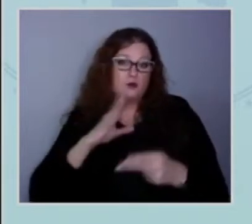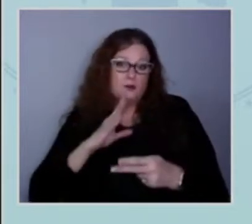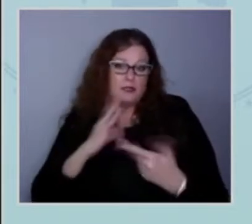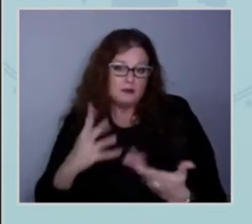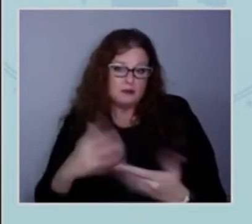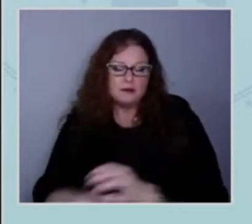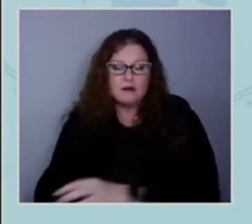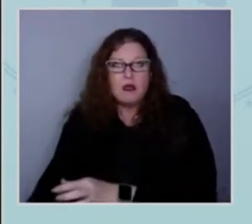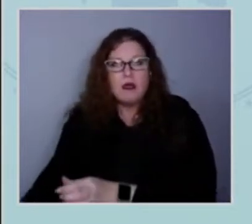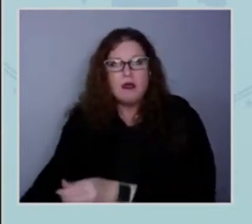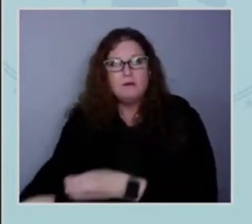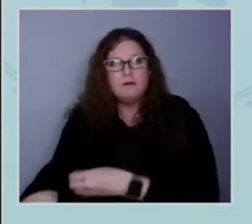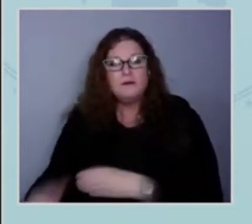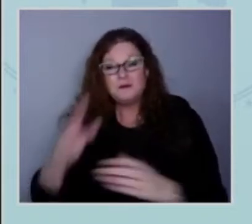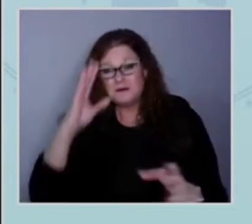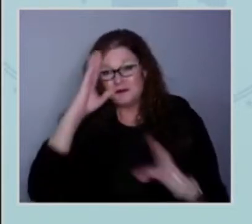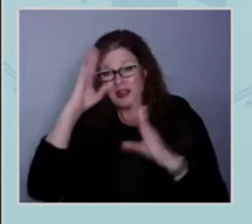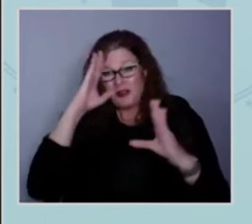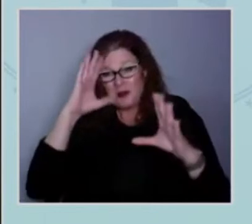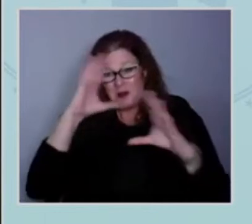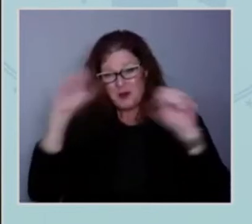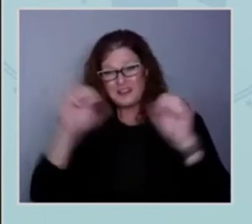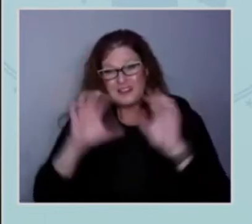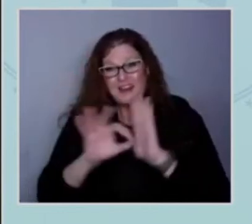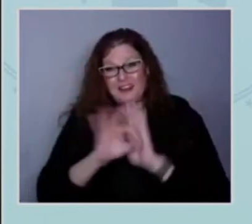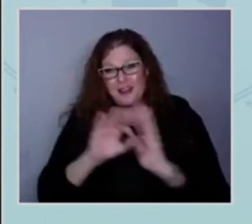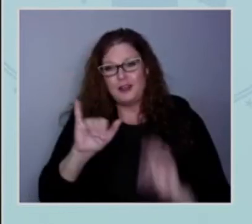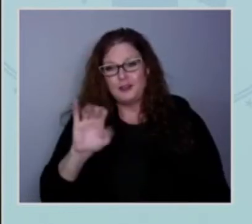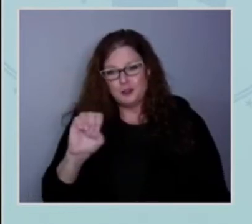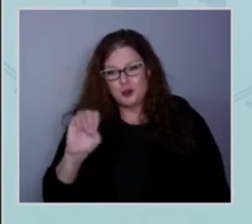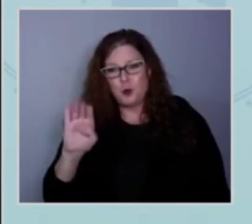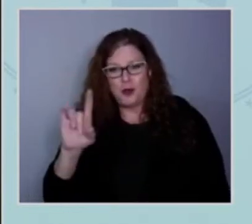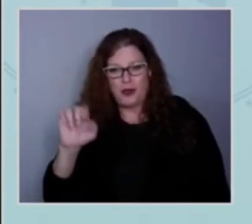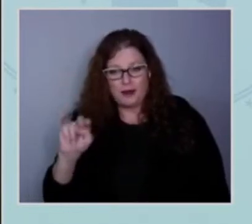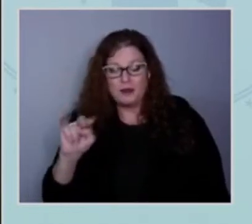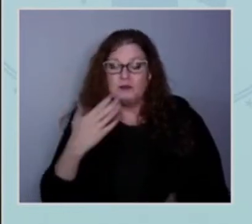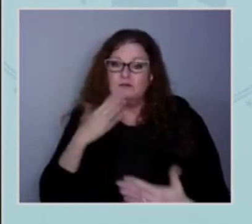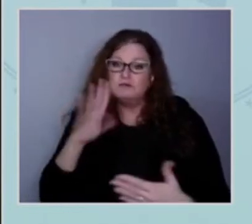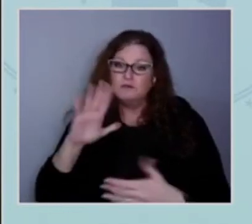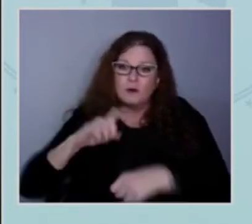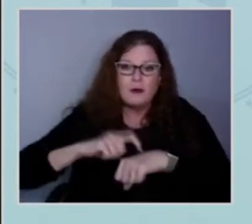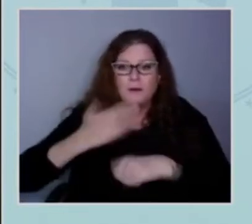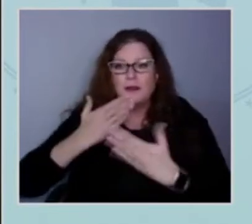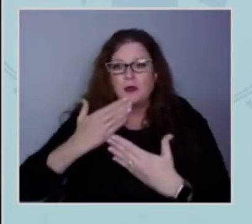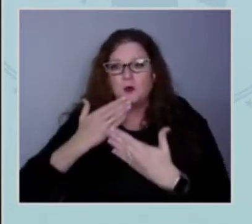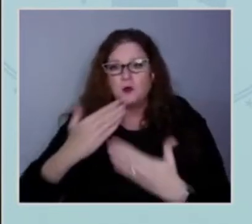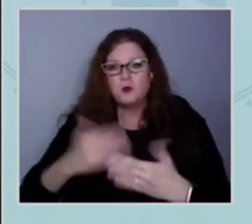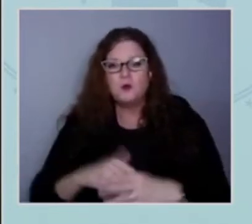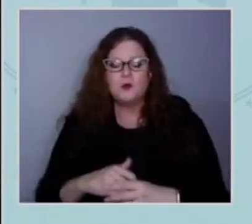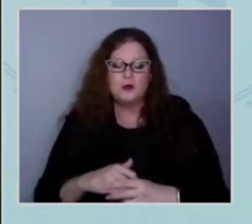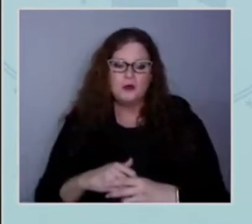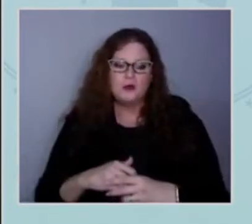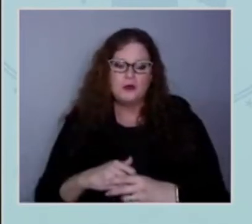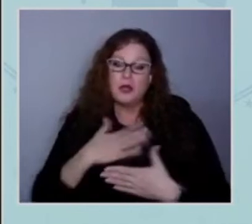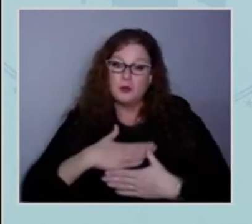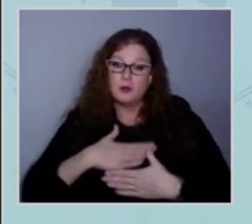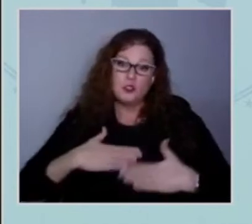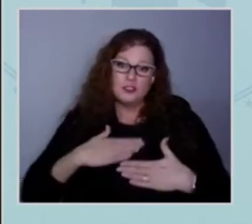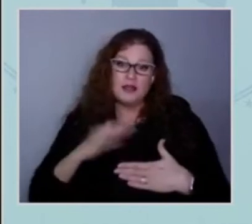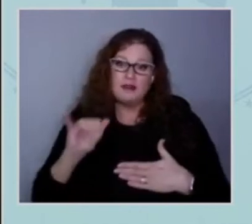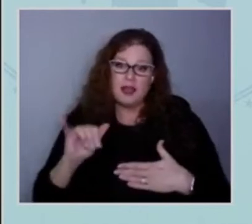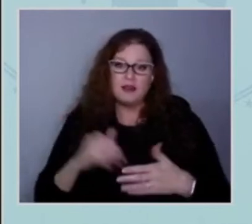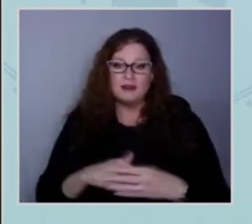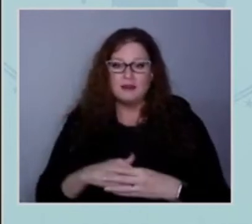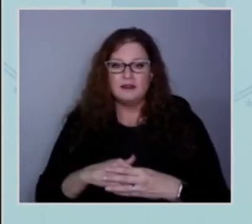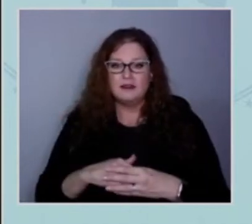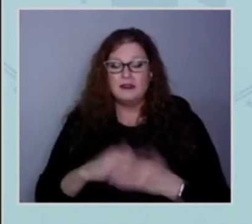you so much for the platform. And hello, President-elect Joe Biden. Thank you for